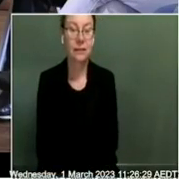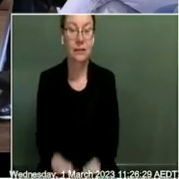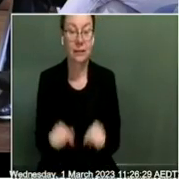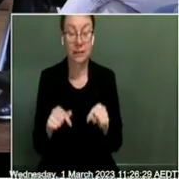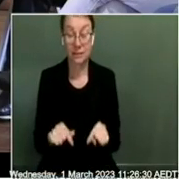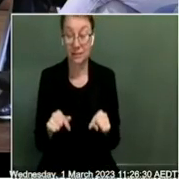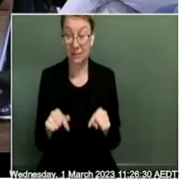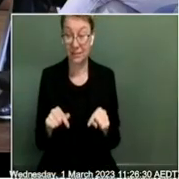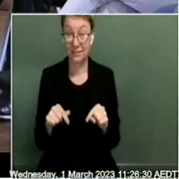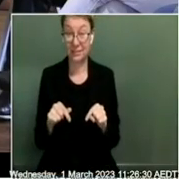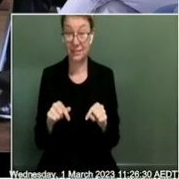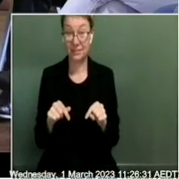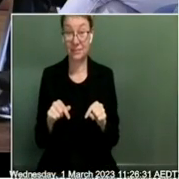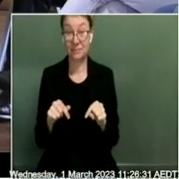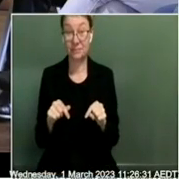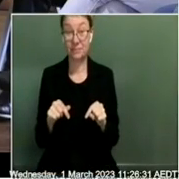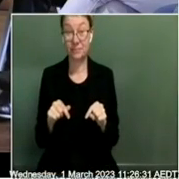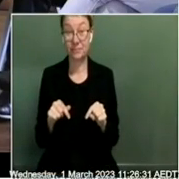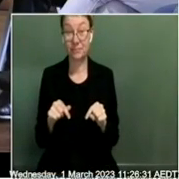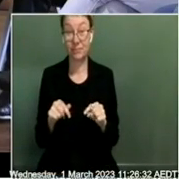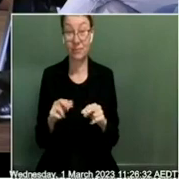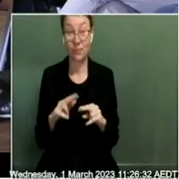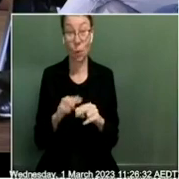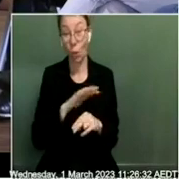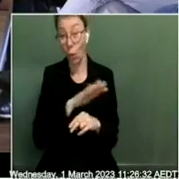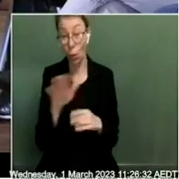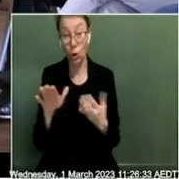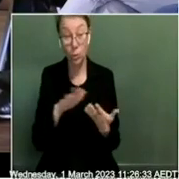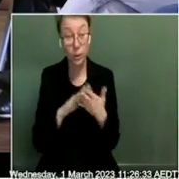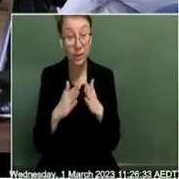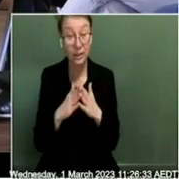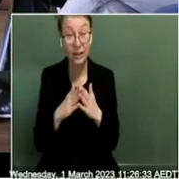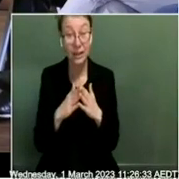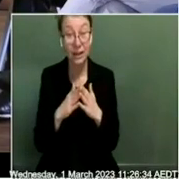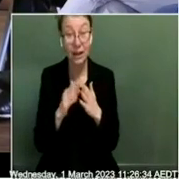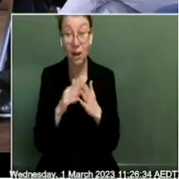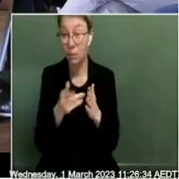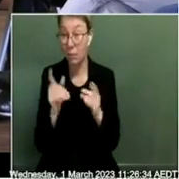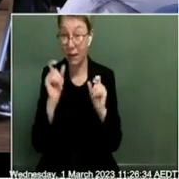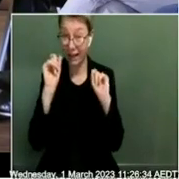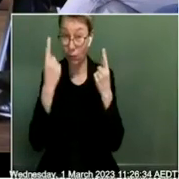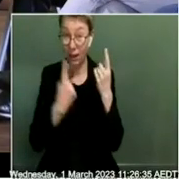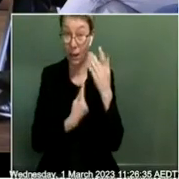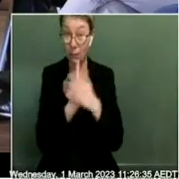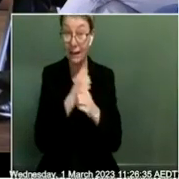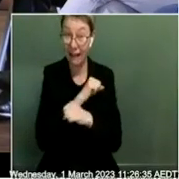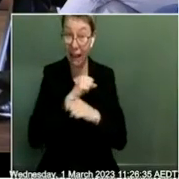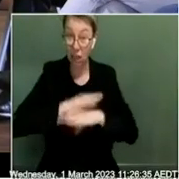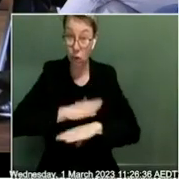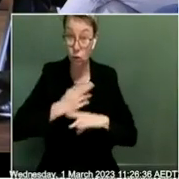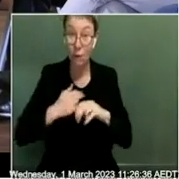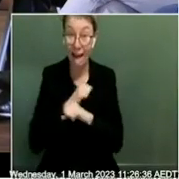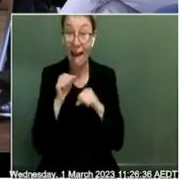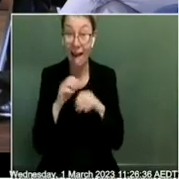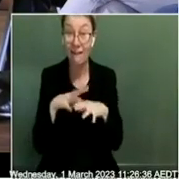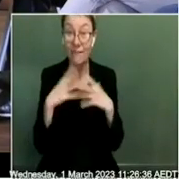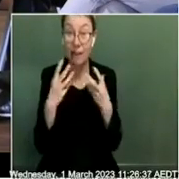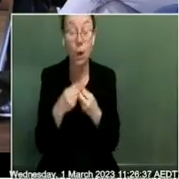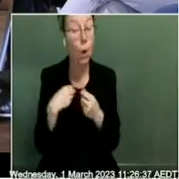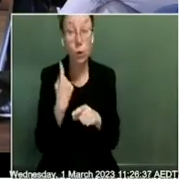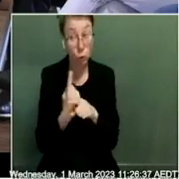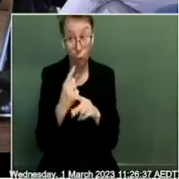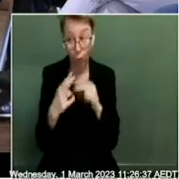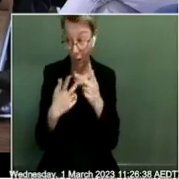the community to understand what happened in our country to our family. We don't speak for anybody else and what happened, but it's part